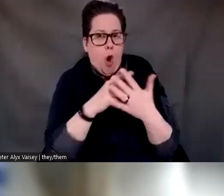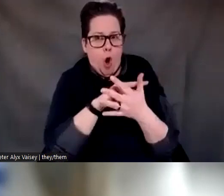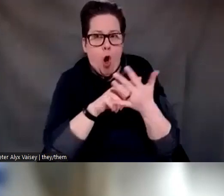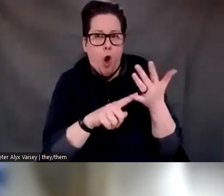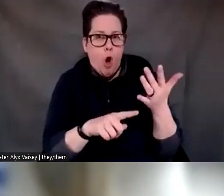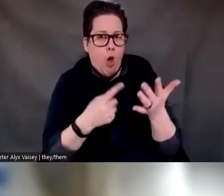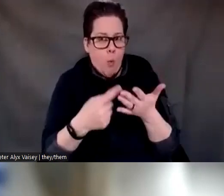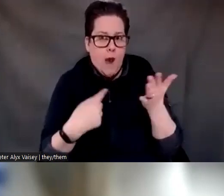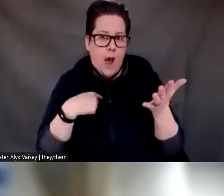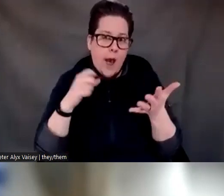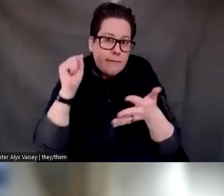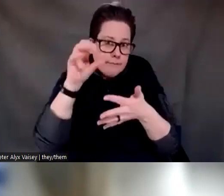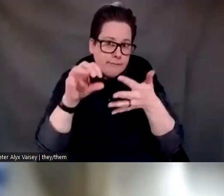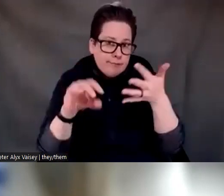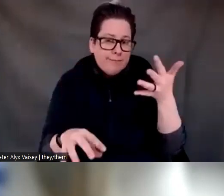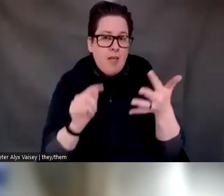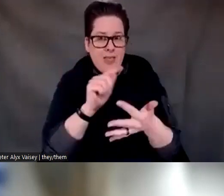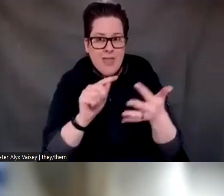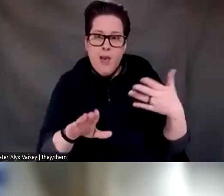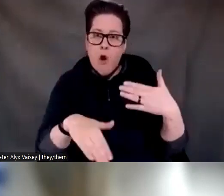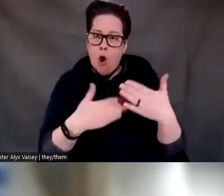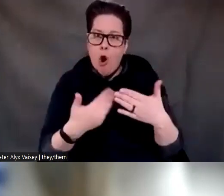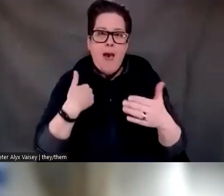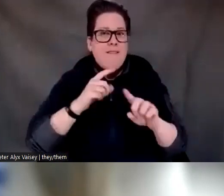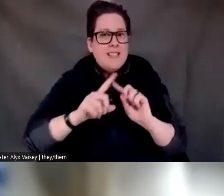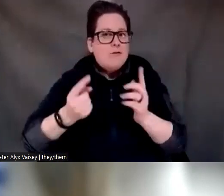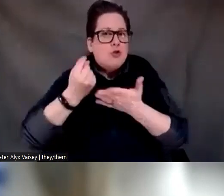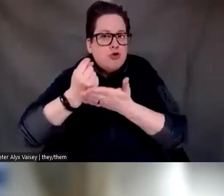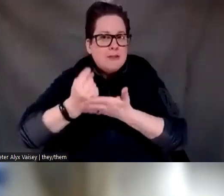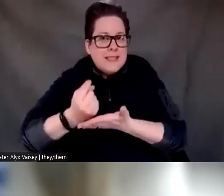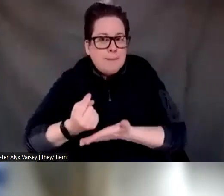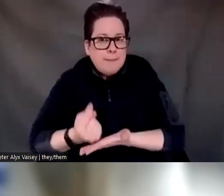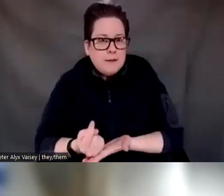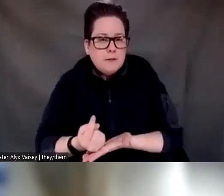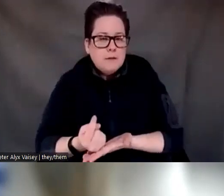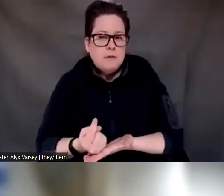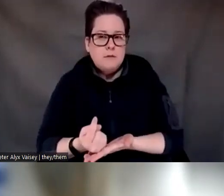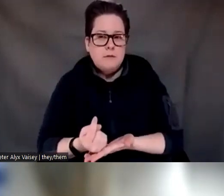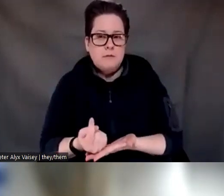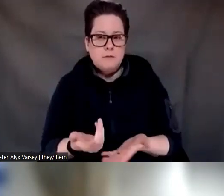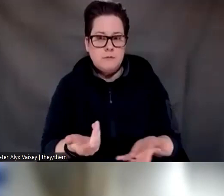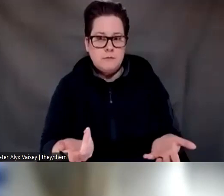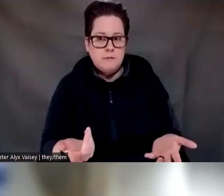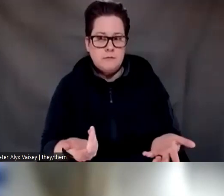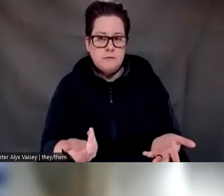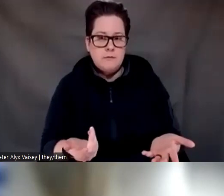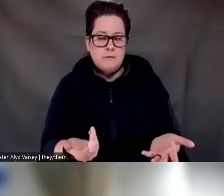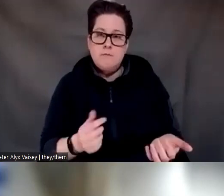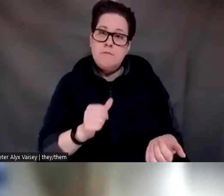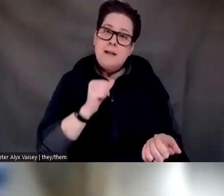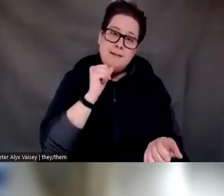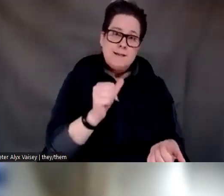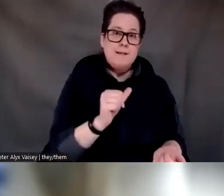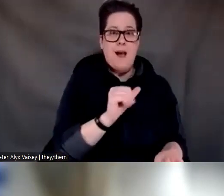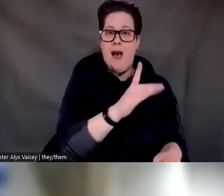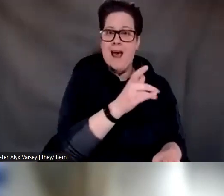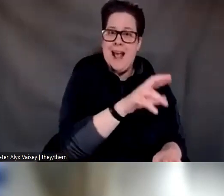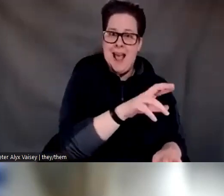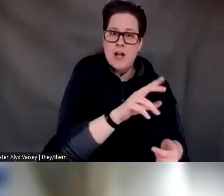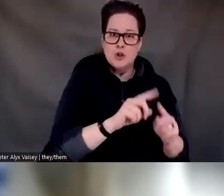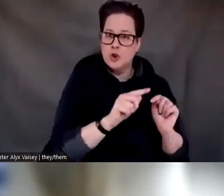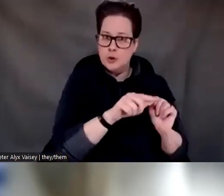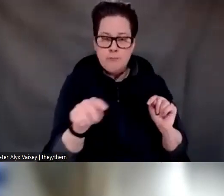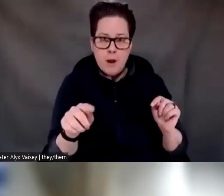I mentioned have their own different forms of treatment that aren't, that don't fall under one umbrella. So